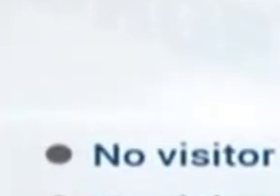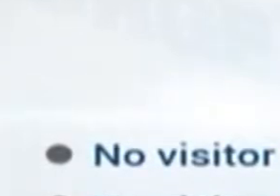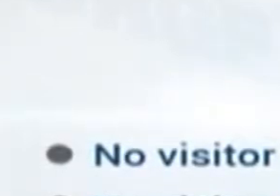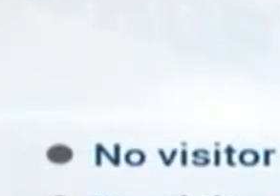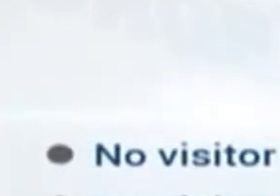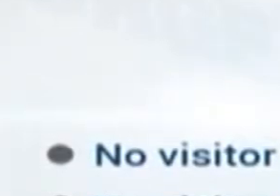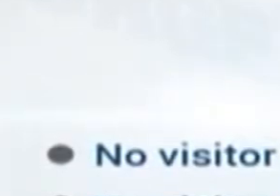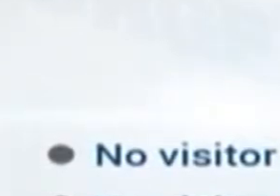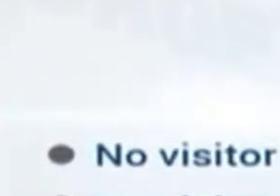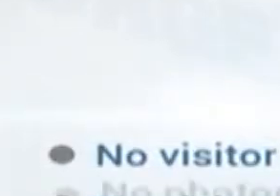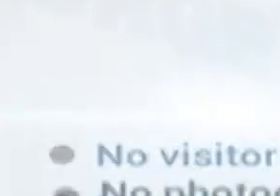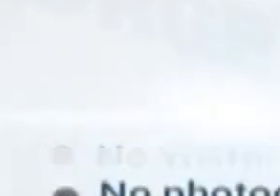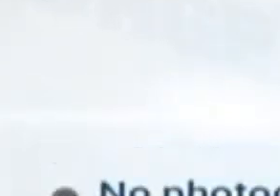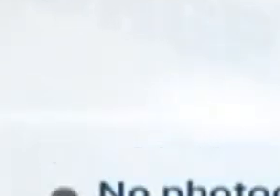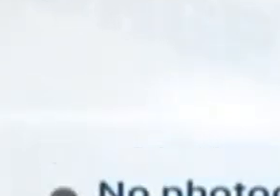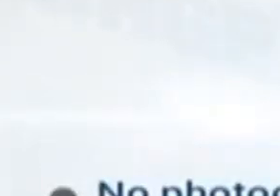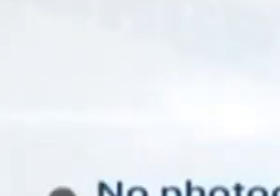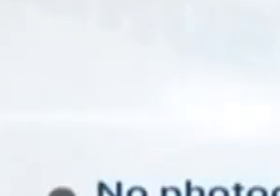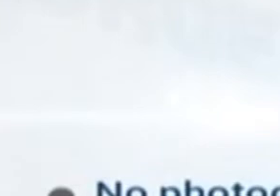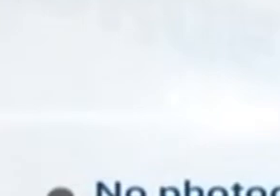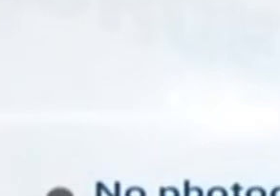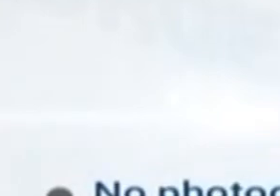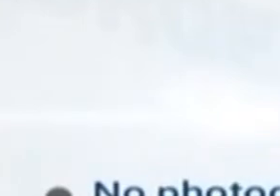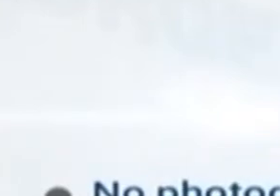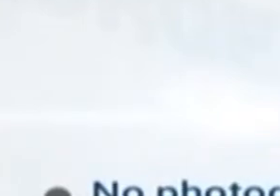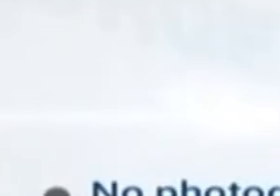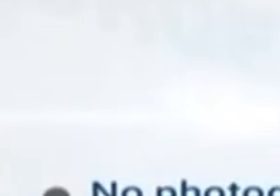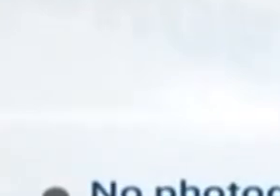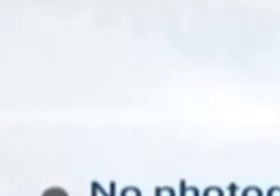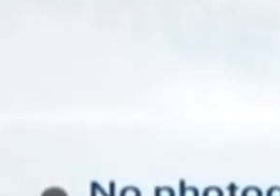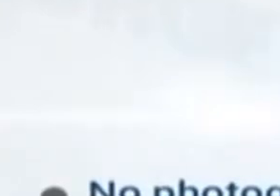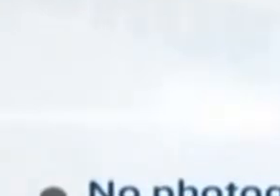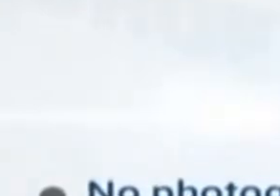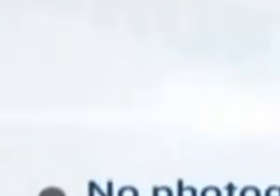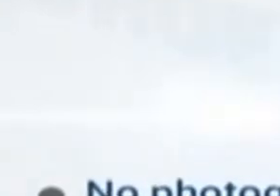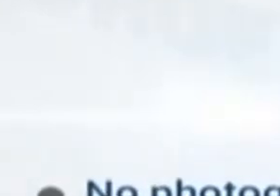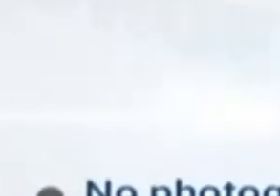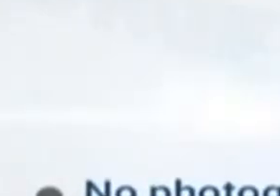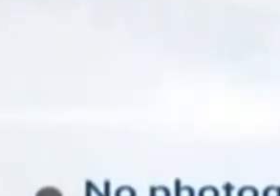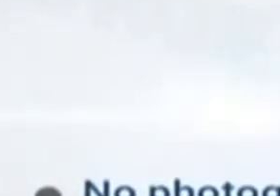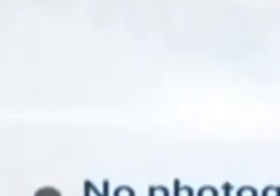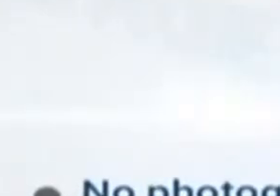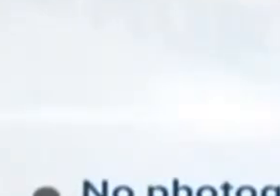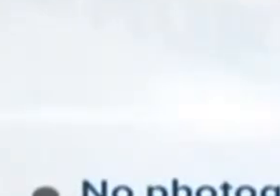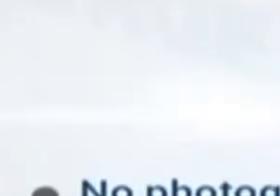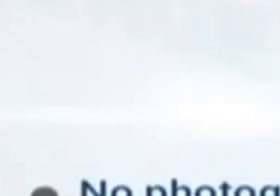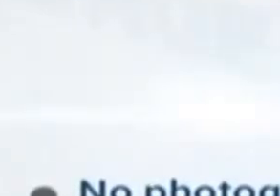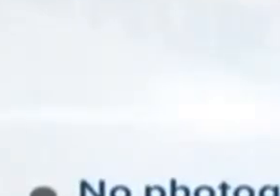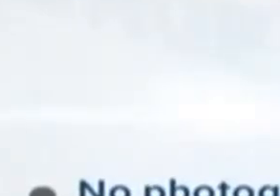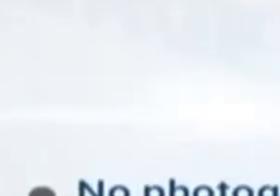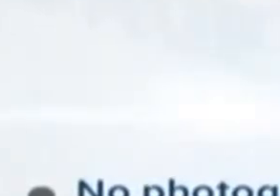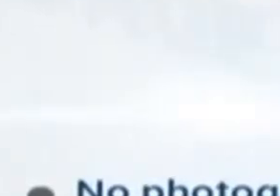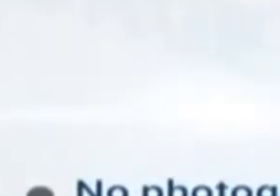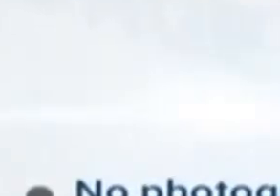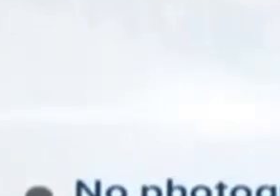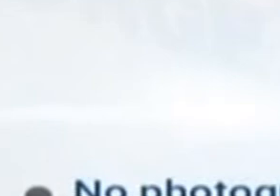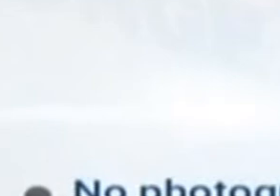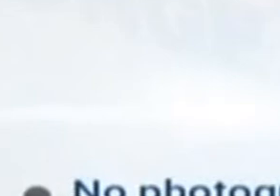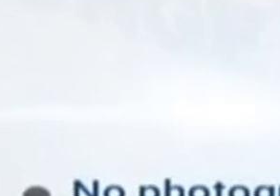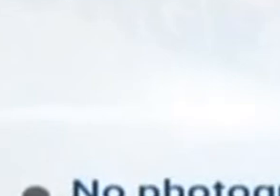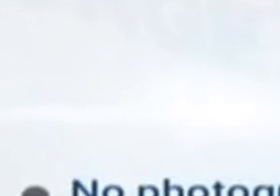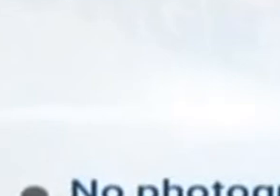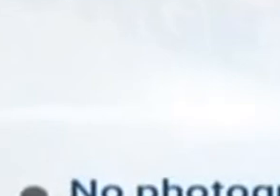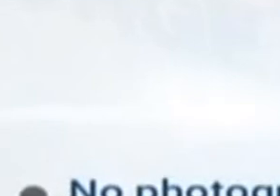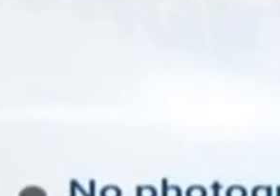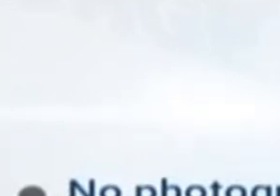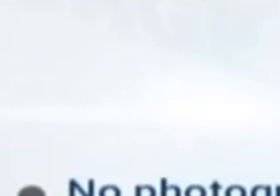are asked to keep silent. No photography, videography, or sketching of the proceedings is allowed, unless so authorized by the